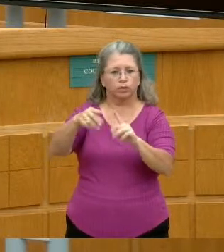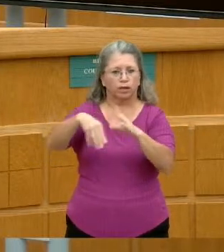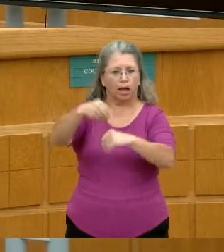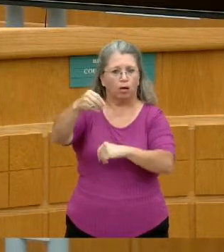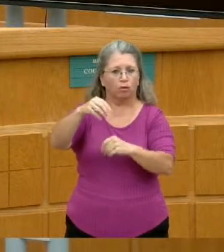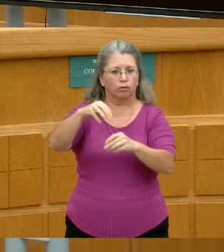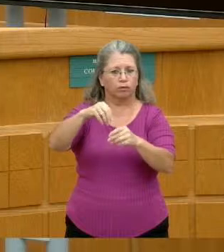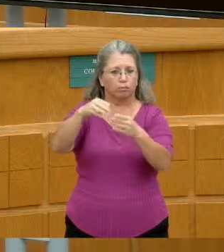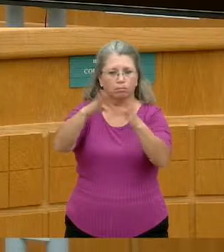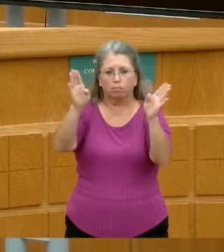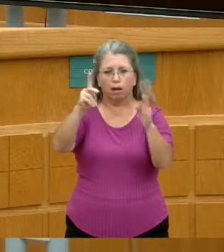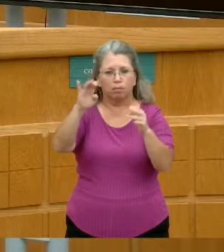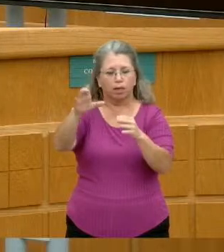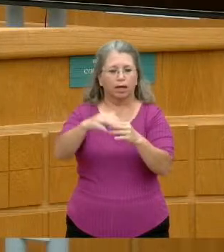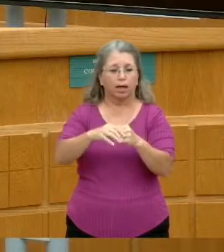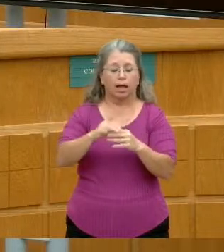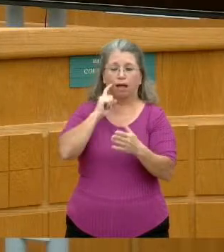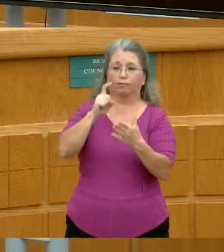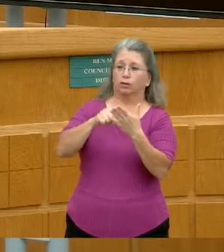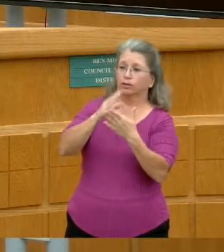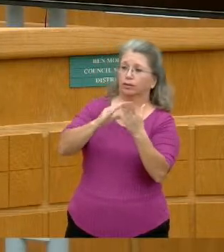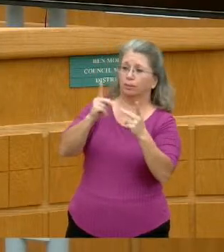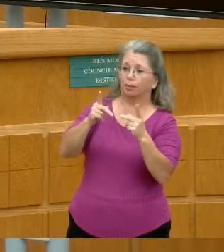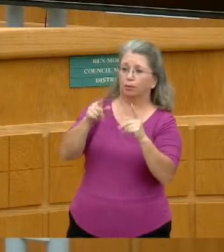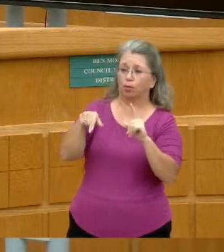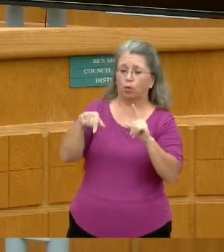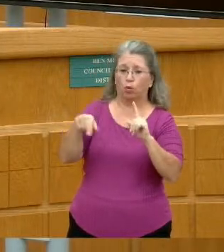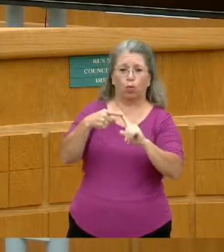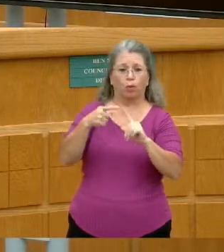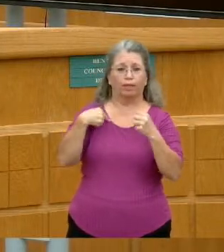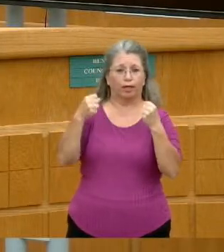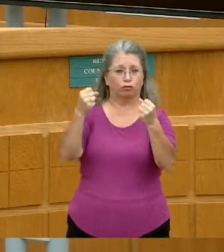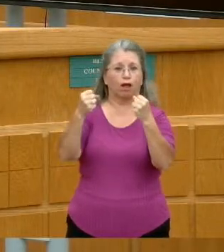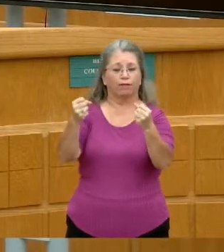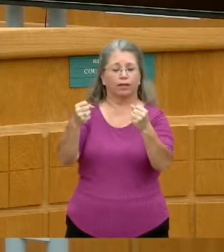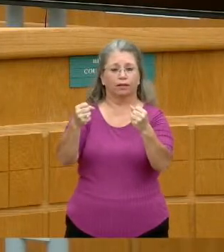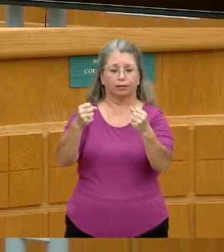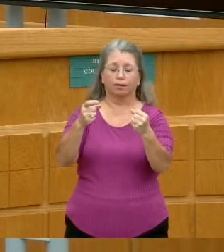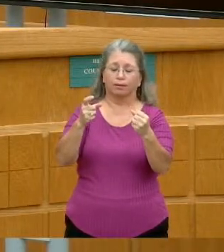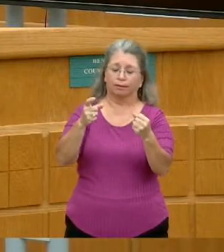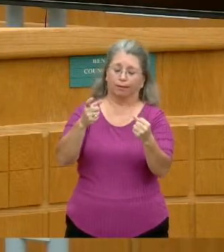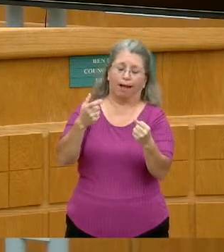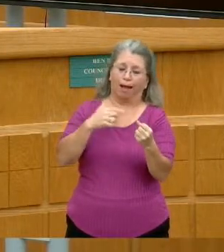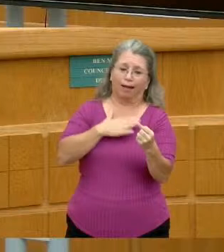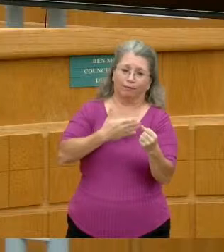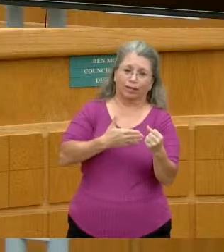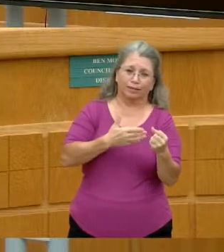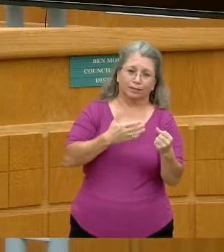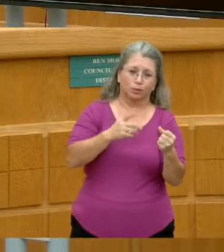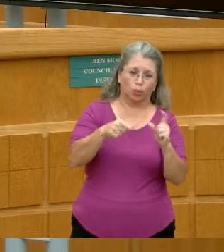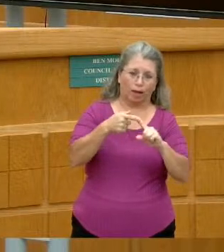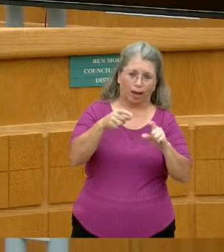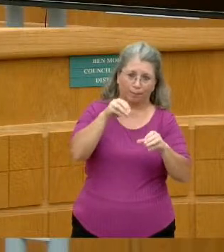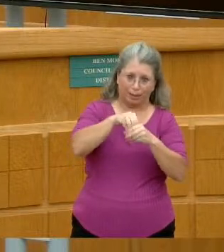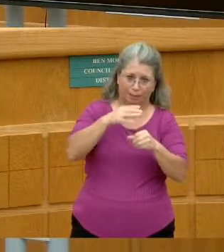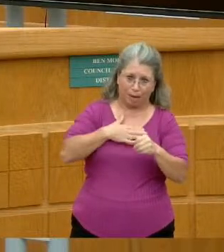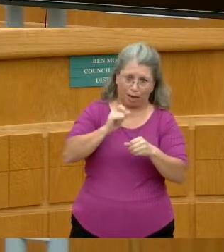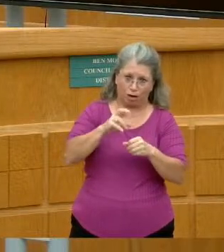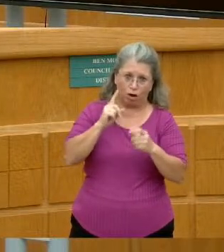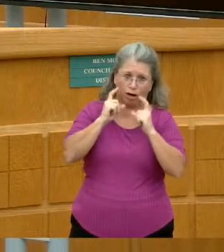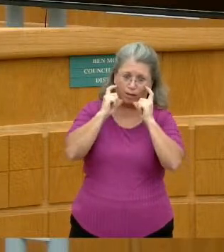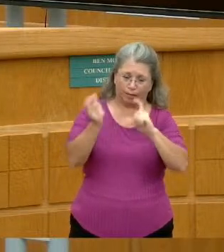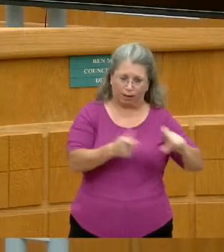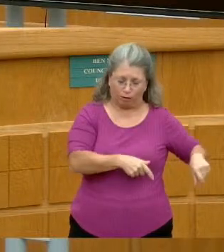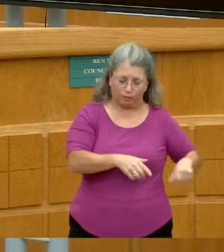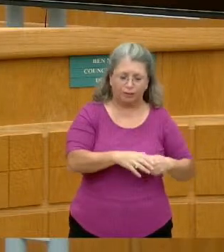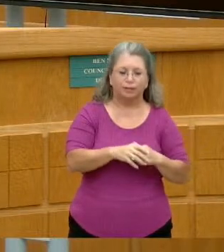I've seen people wearing them while they're driving their cars. Well, I'll have to confess, I take mine off when I'm in the car. But when you're